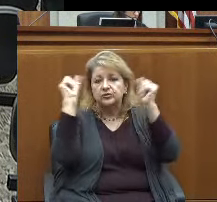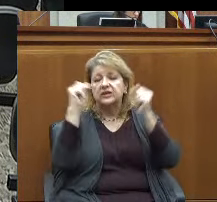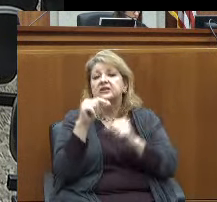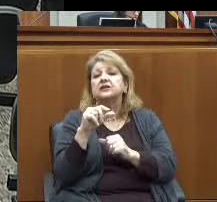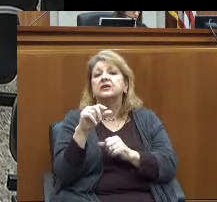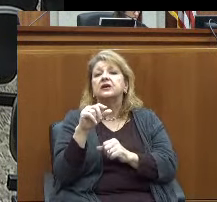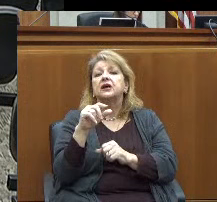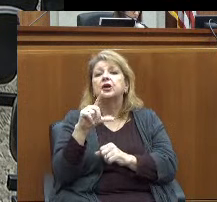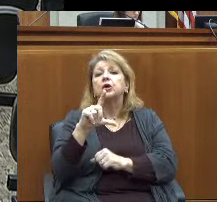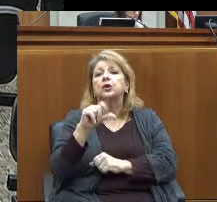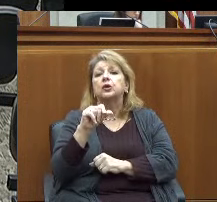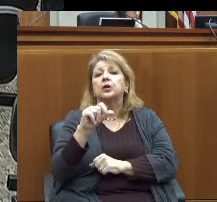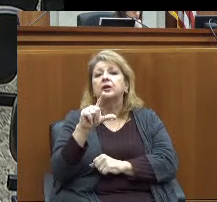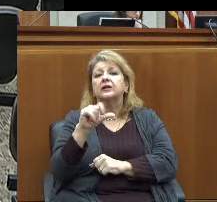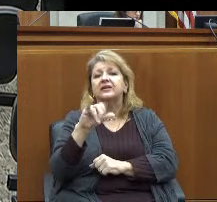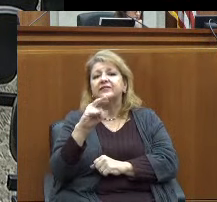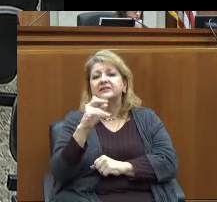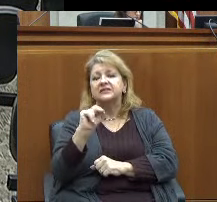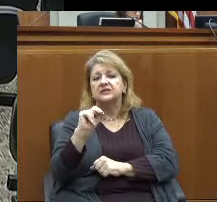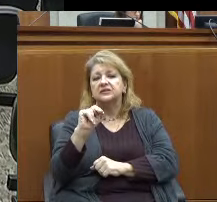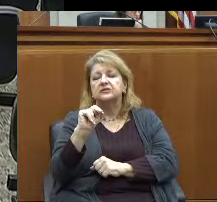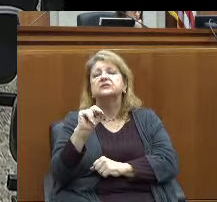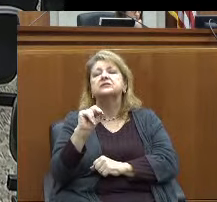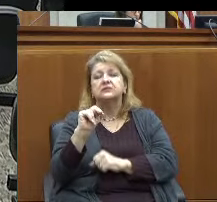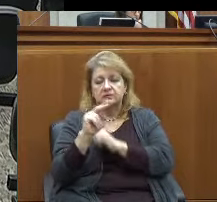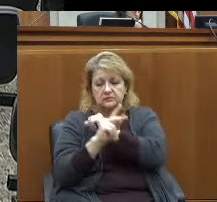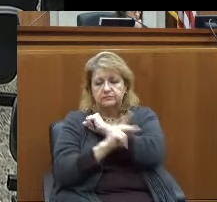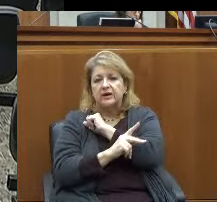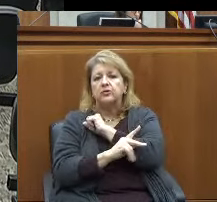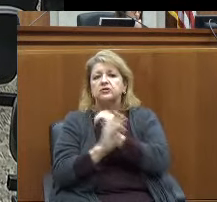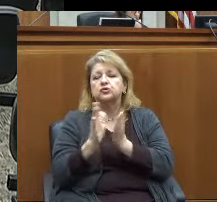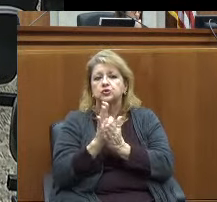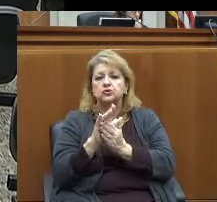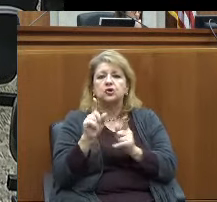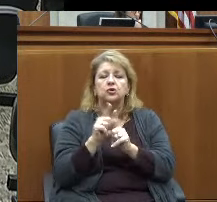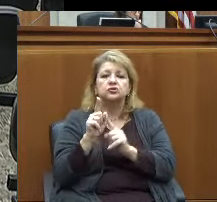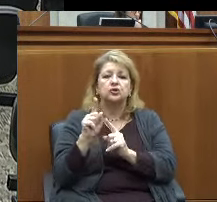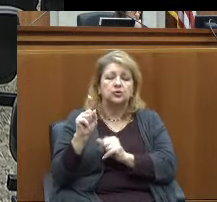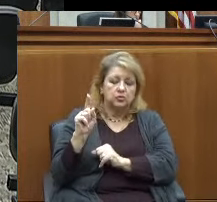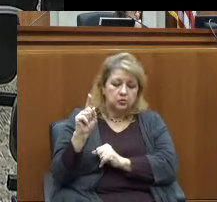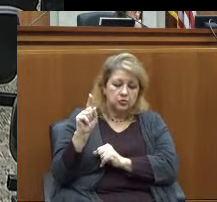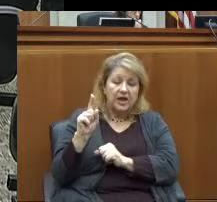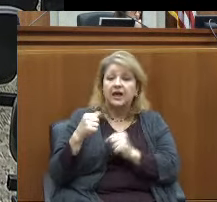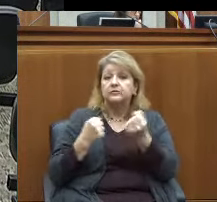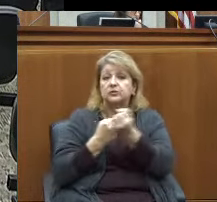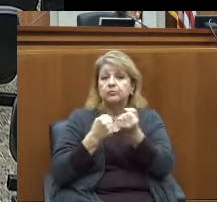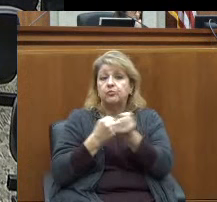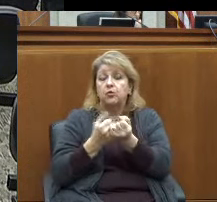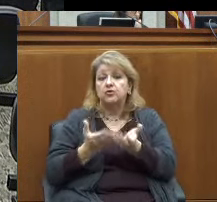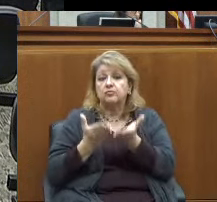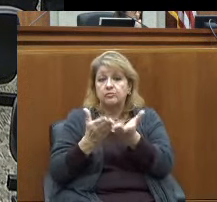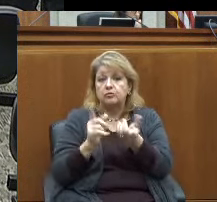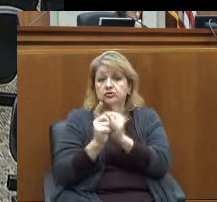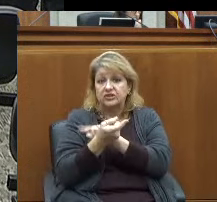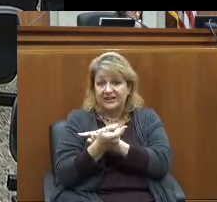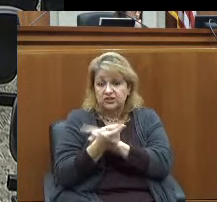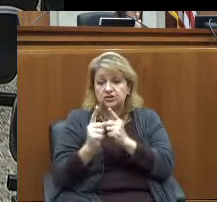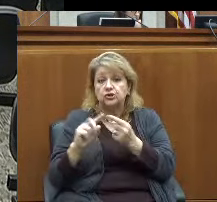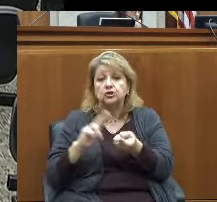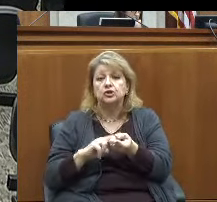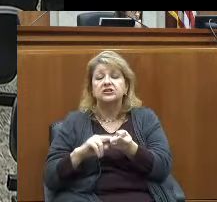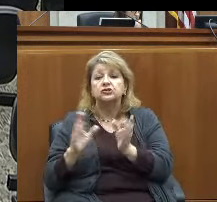represent the Louisiana Association of School Personnel Administrators. I'm here to support these proposed changes to